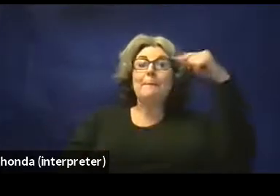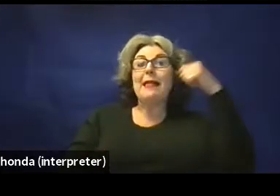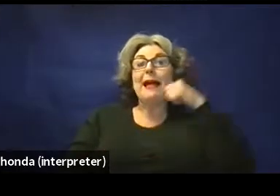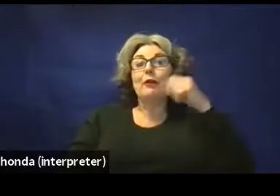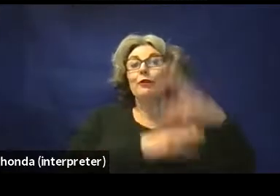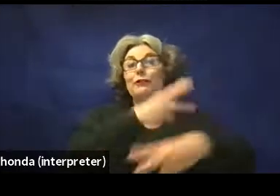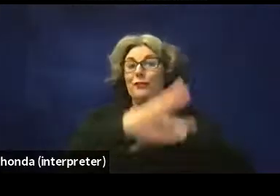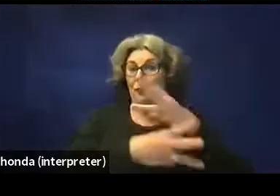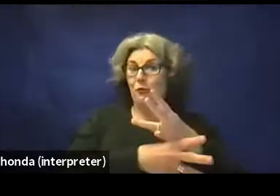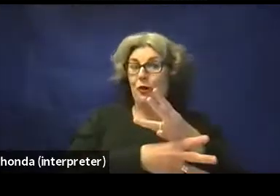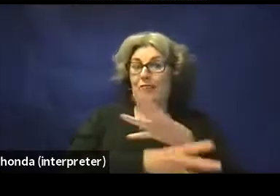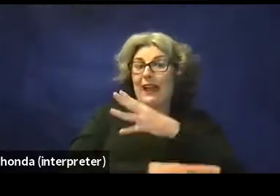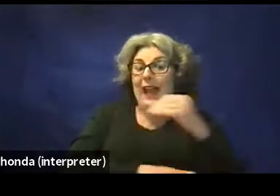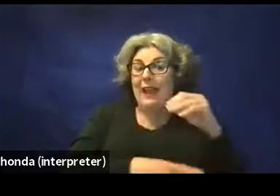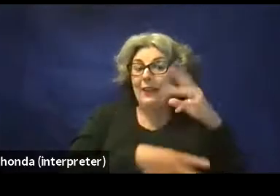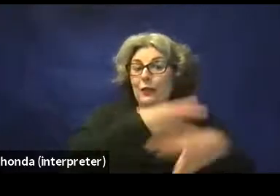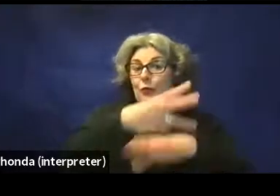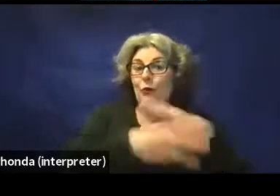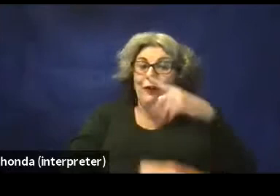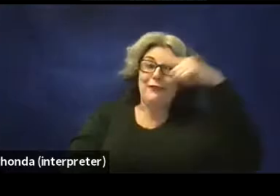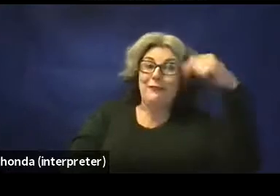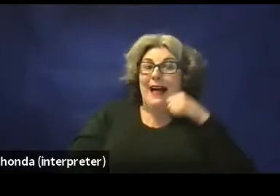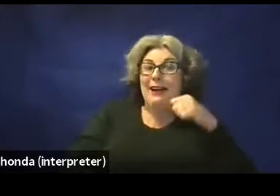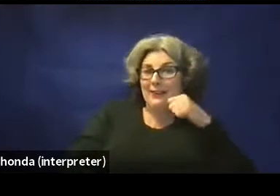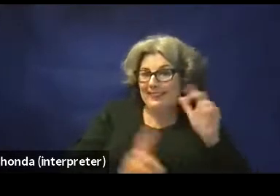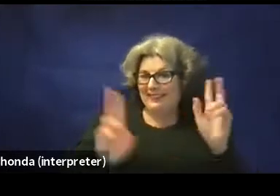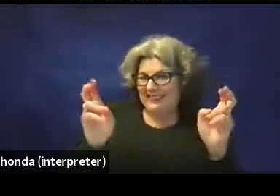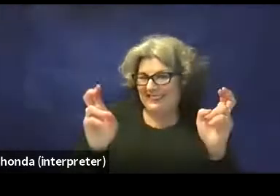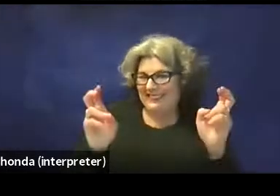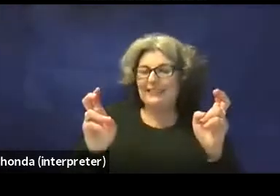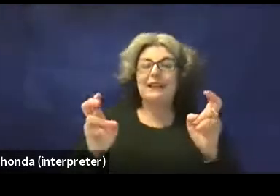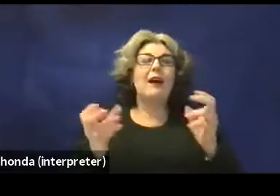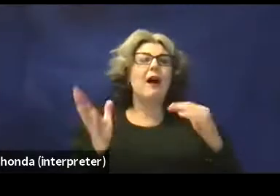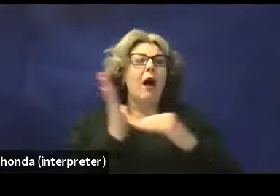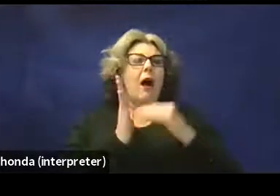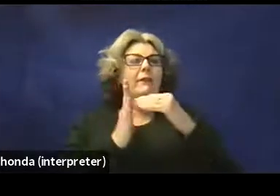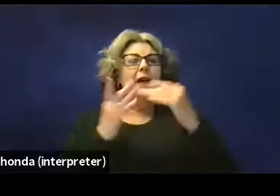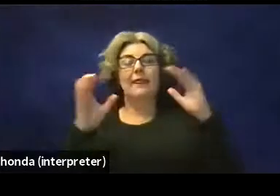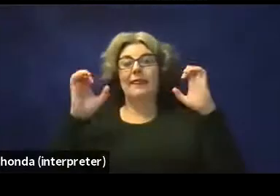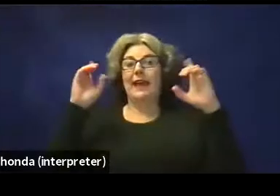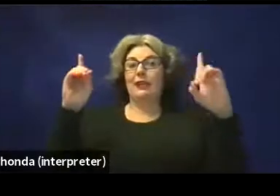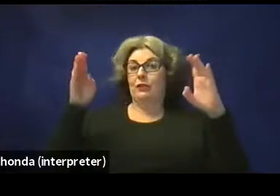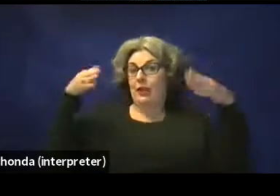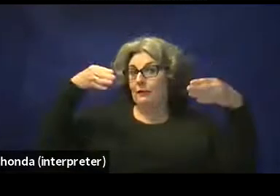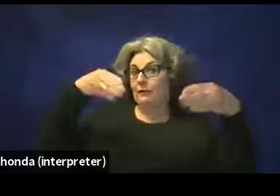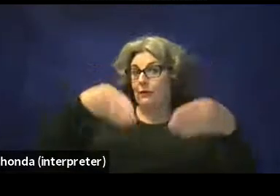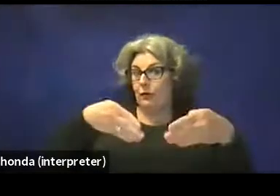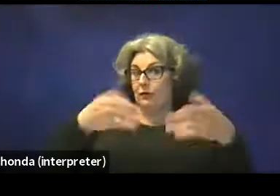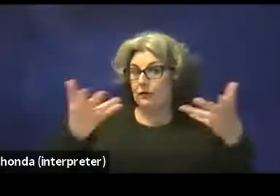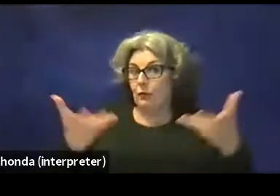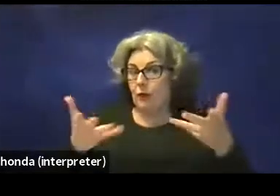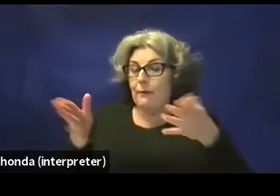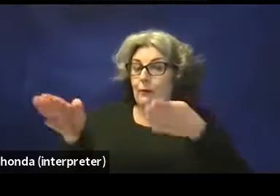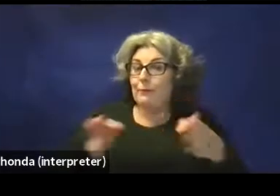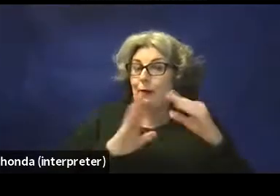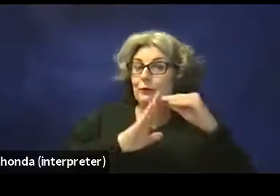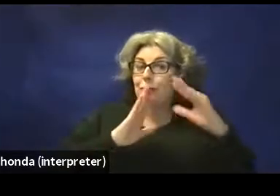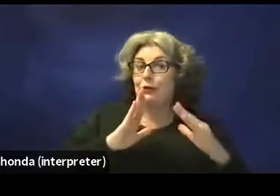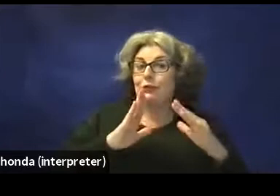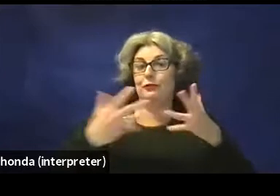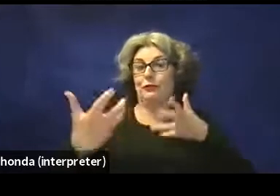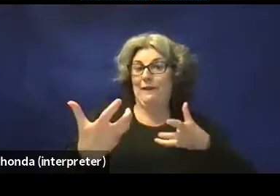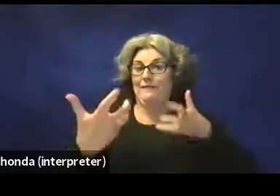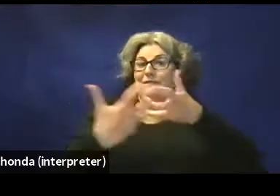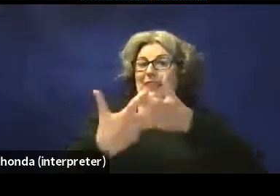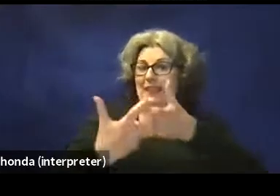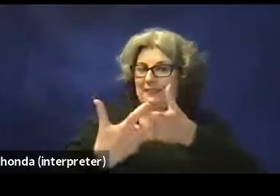the world and the world for Black girls. I think a lot of times education focuses on preparing students to fit into